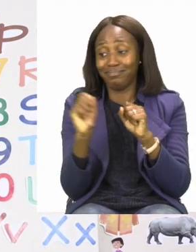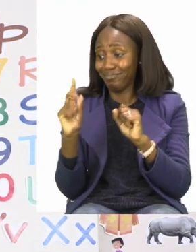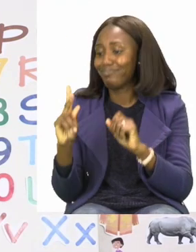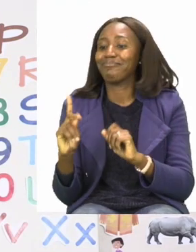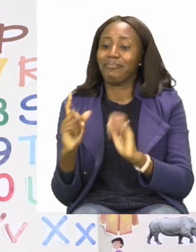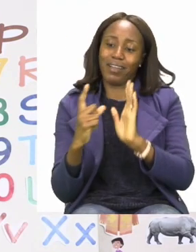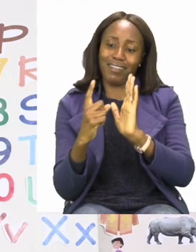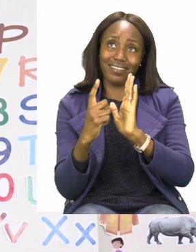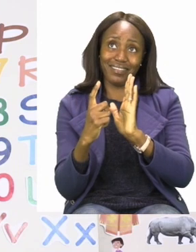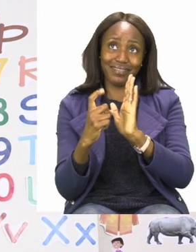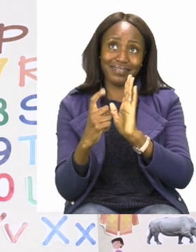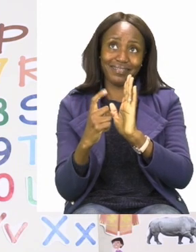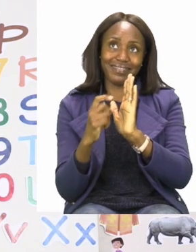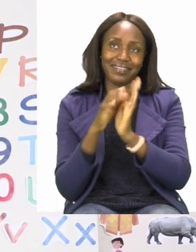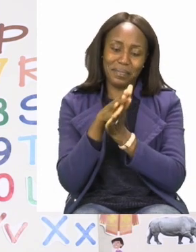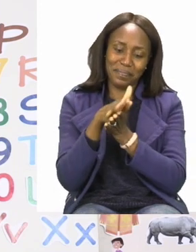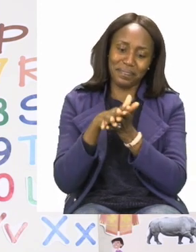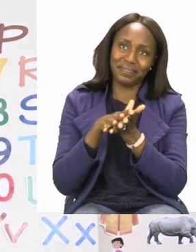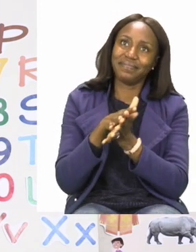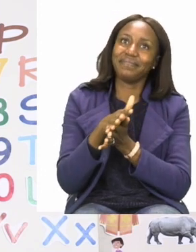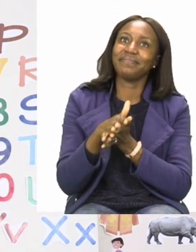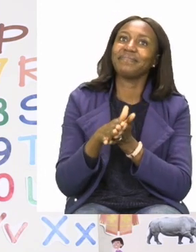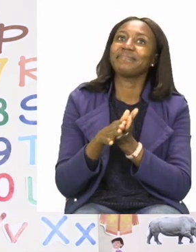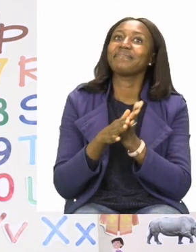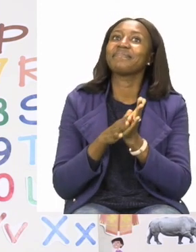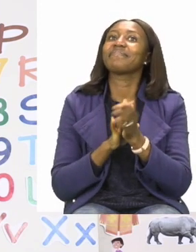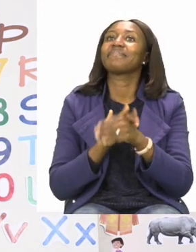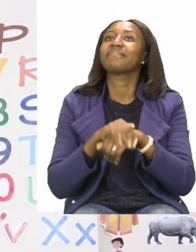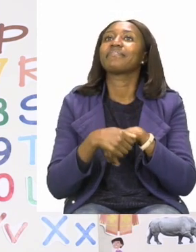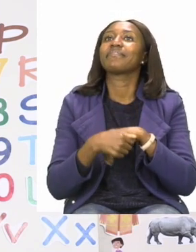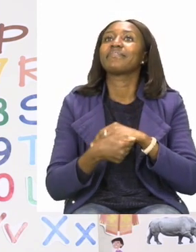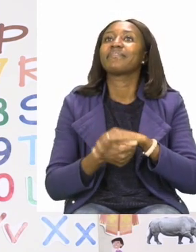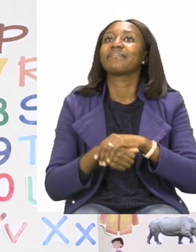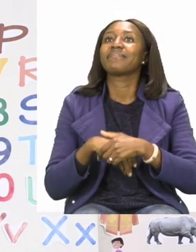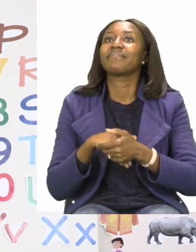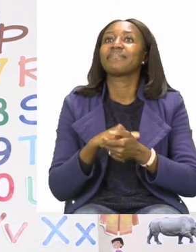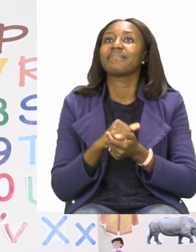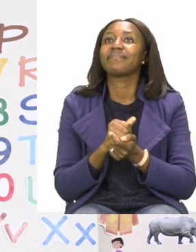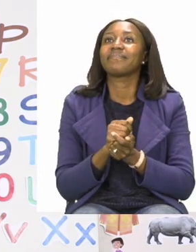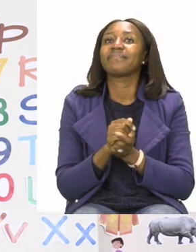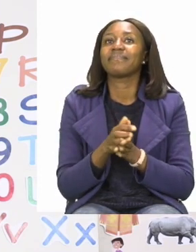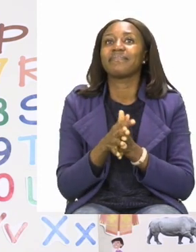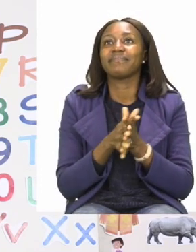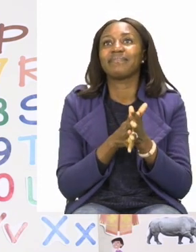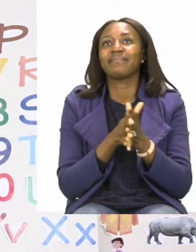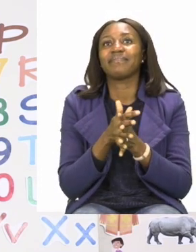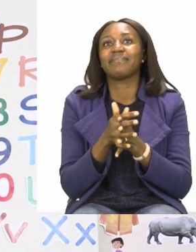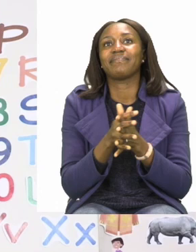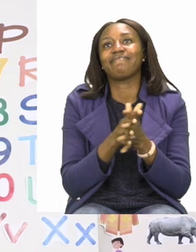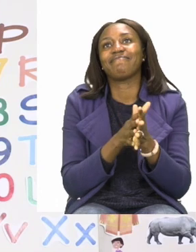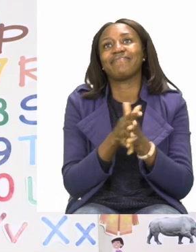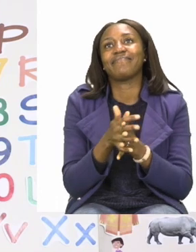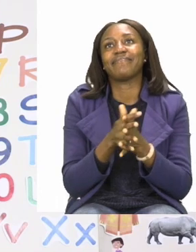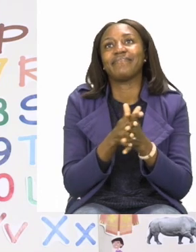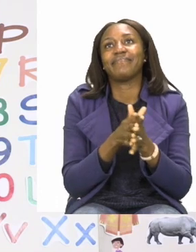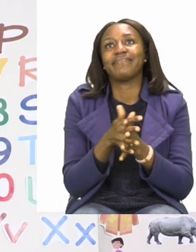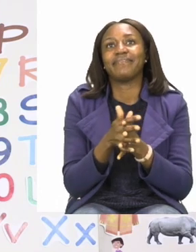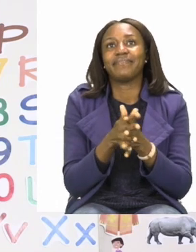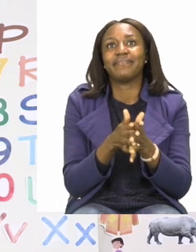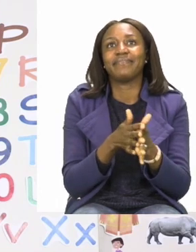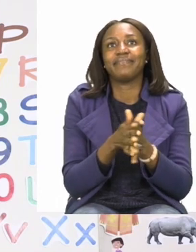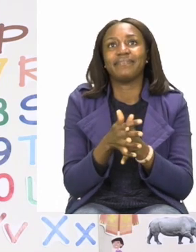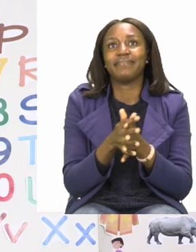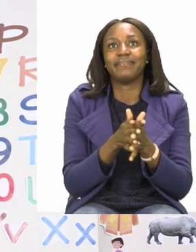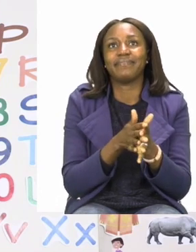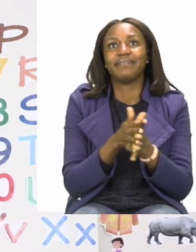sanitizer and we rub inside our hands, around our hands, in between